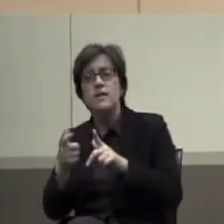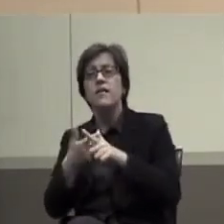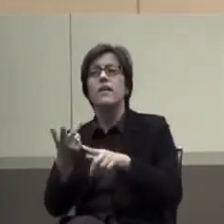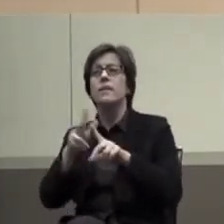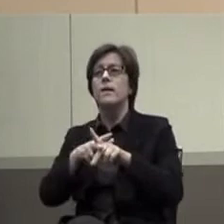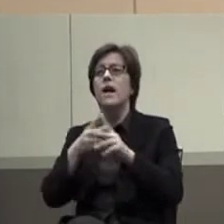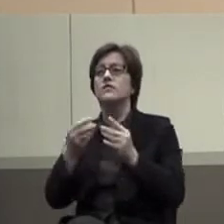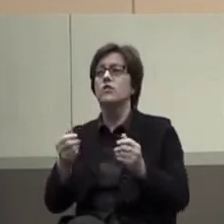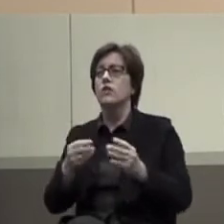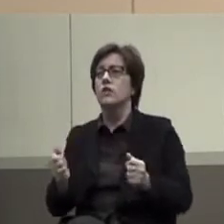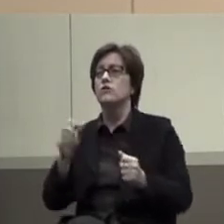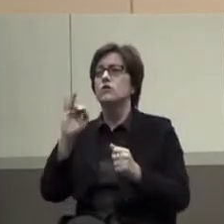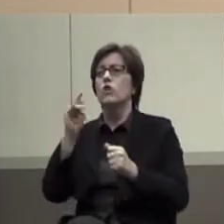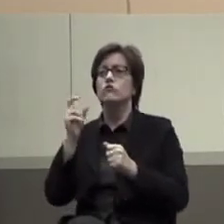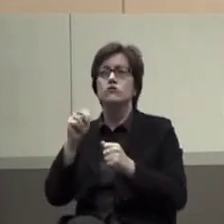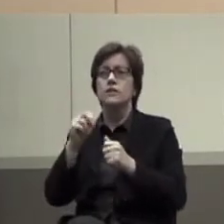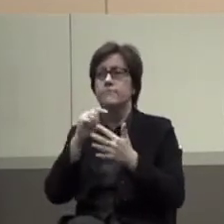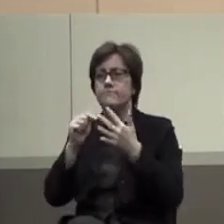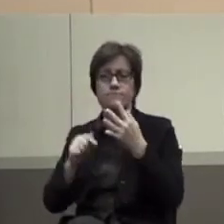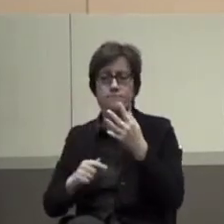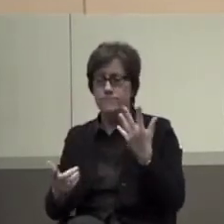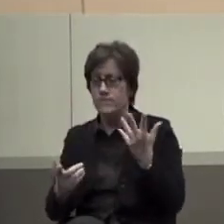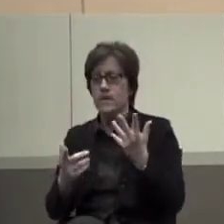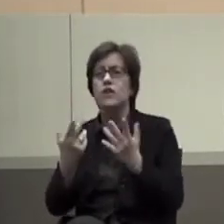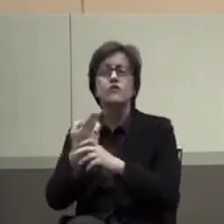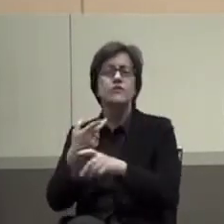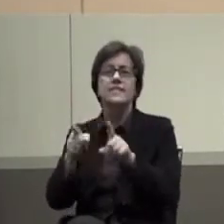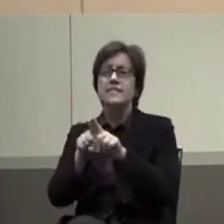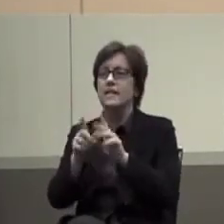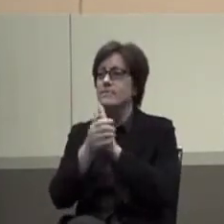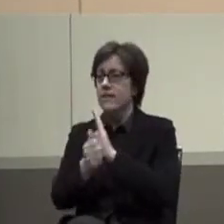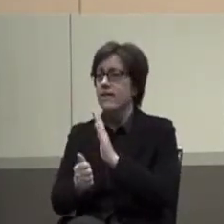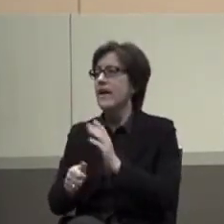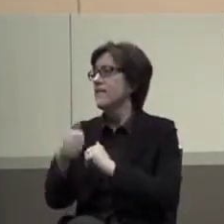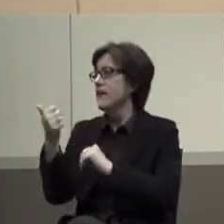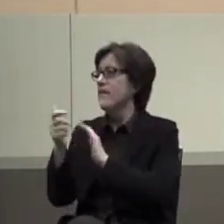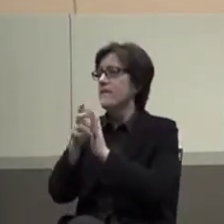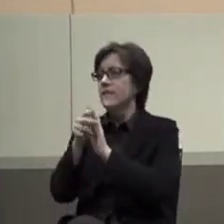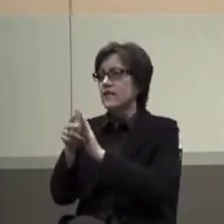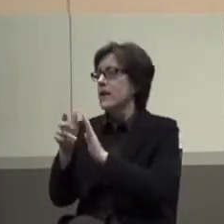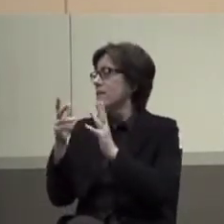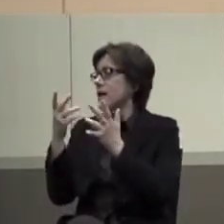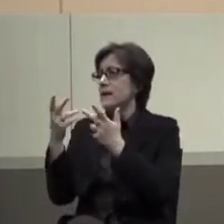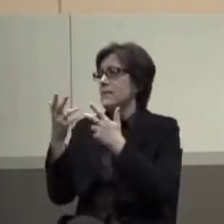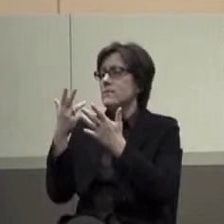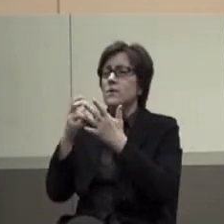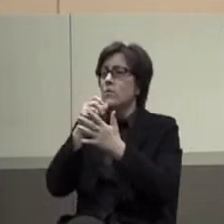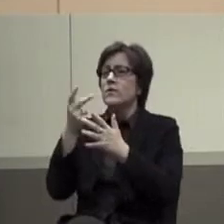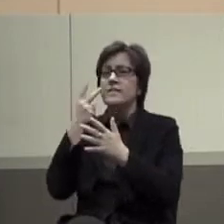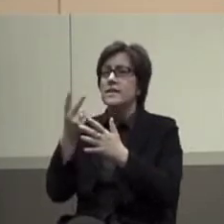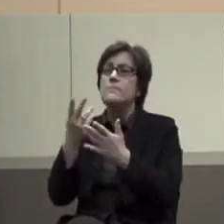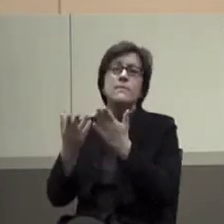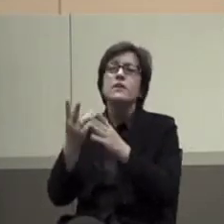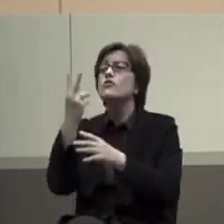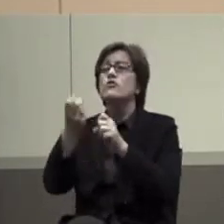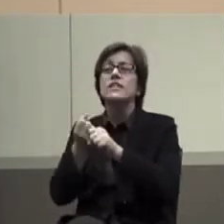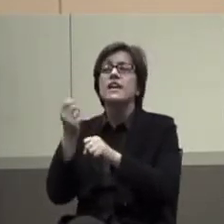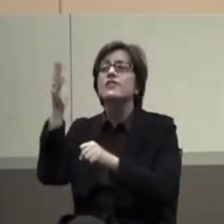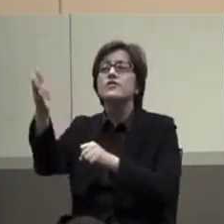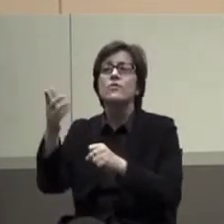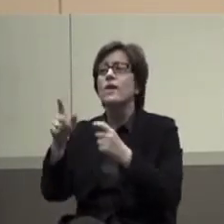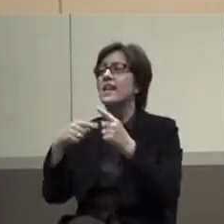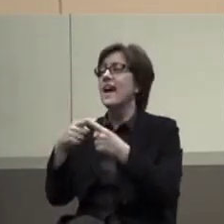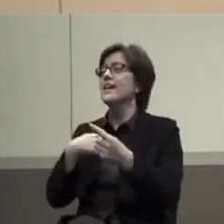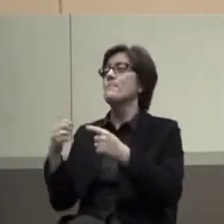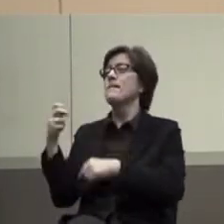got a colleague that can do this kind of stuff, take some, because these really are skills that you should feel comfortable with. Again, I use